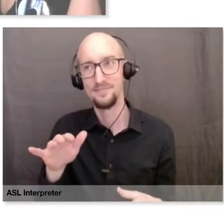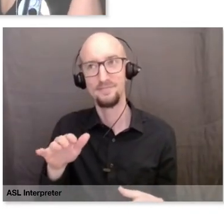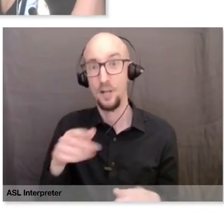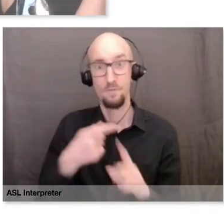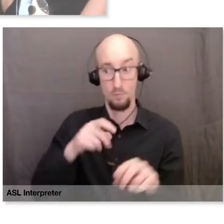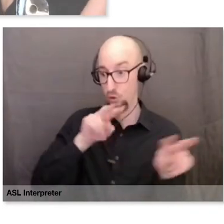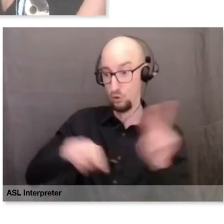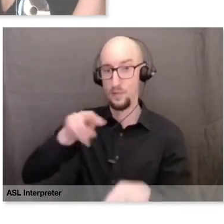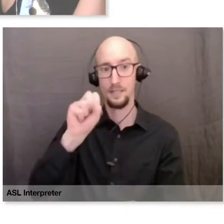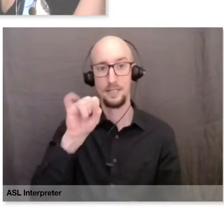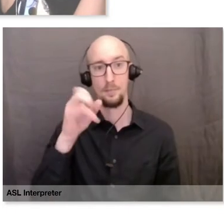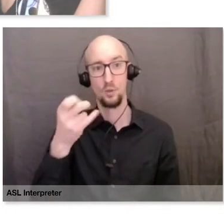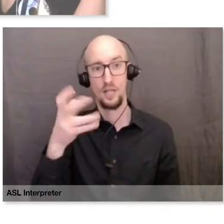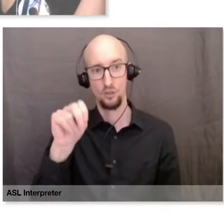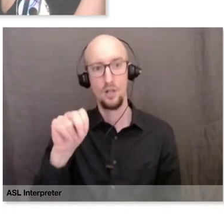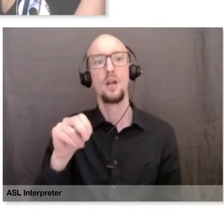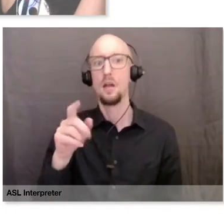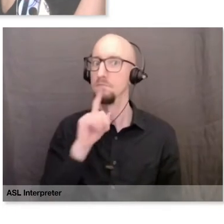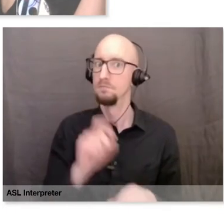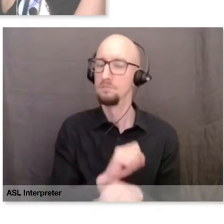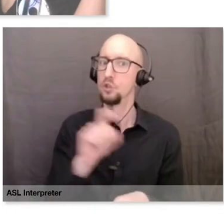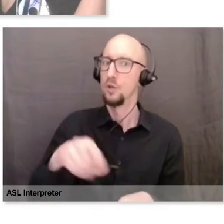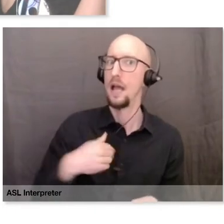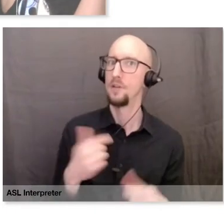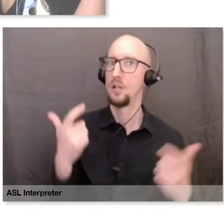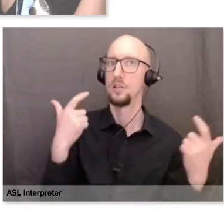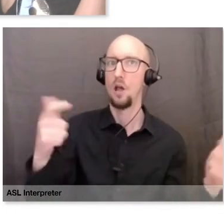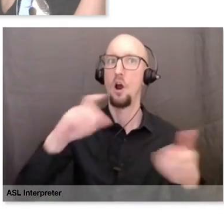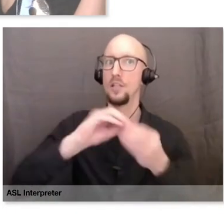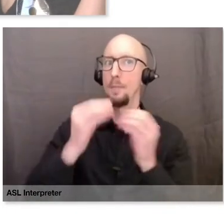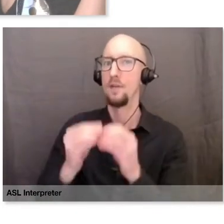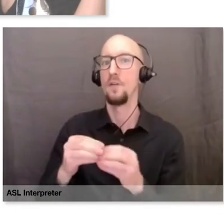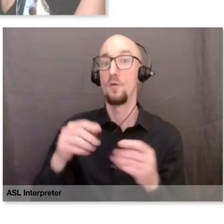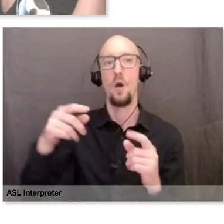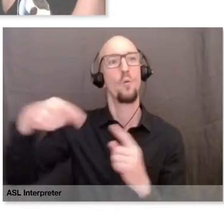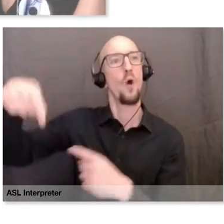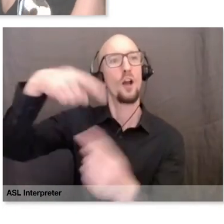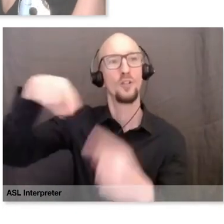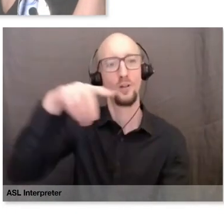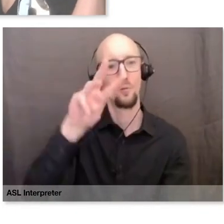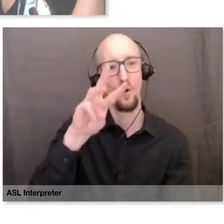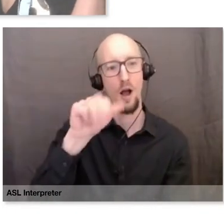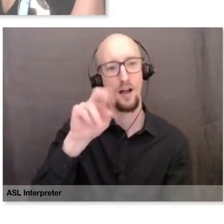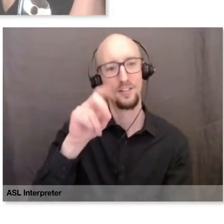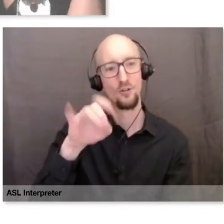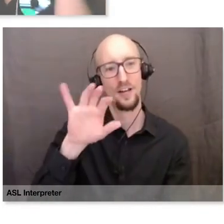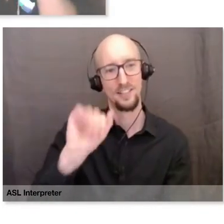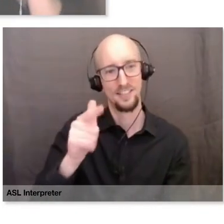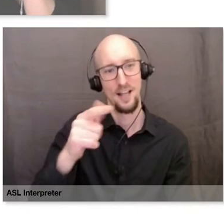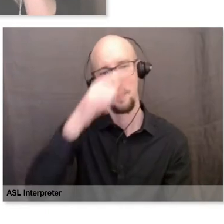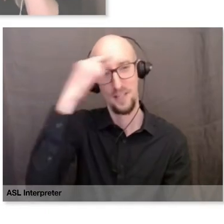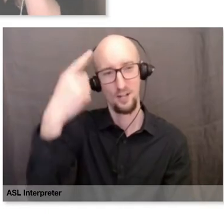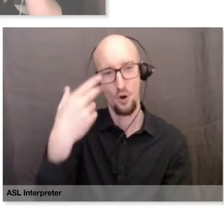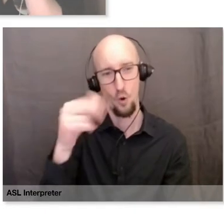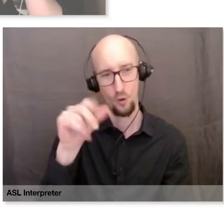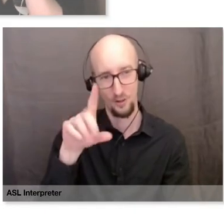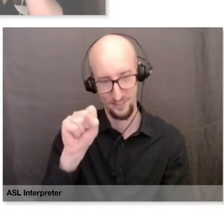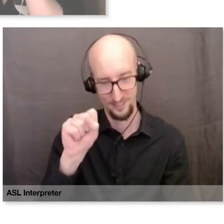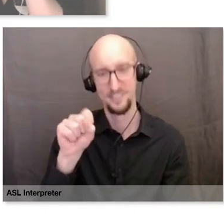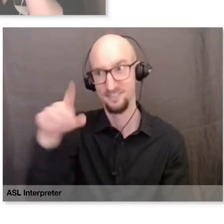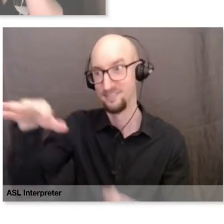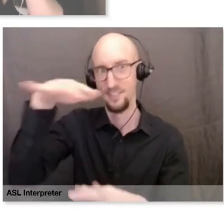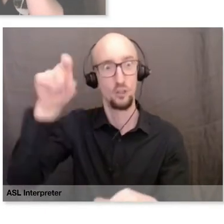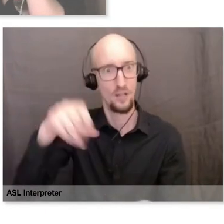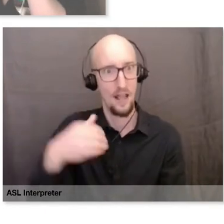that there ought to be a very large population of wandering black holes in the universe. And a handful, one or